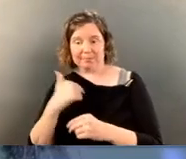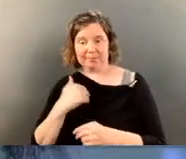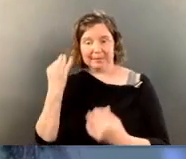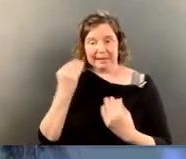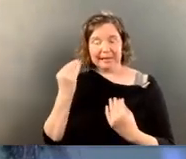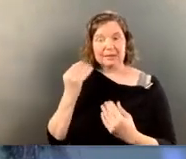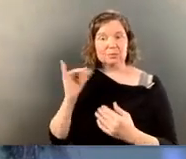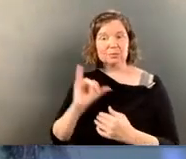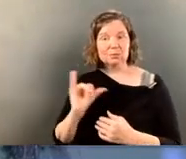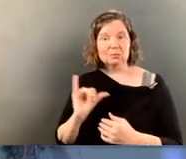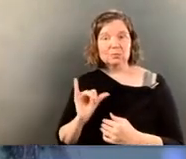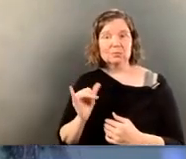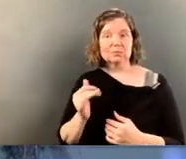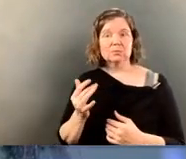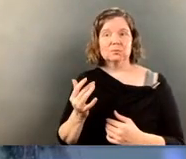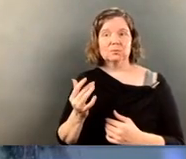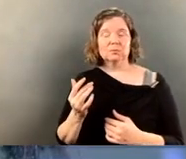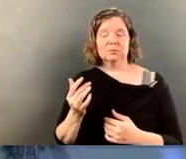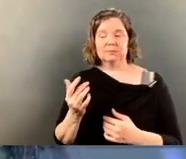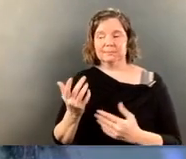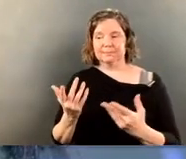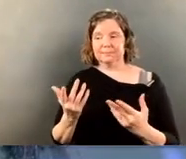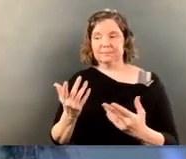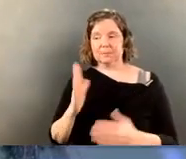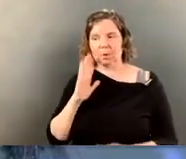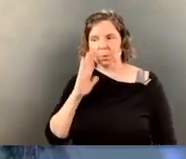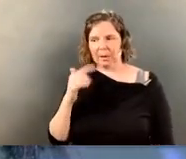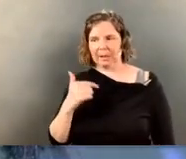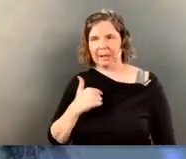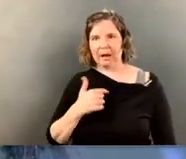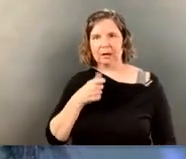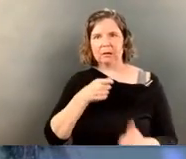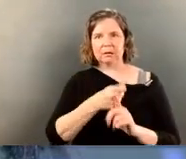you know it or not. Will I get sick?